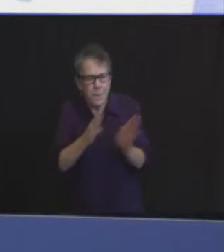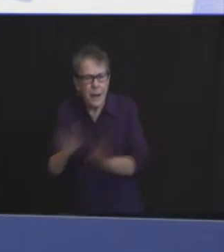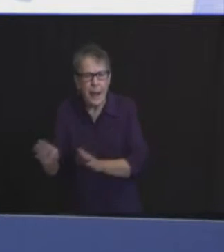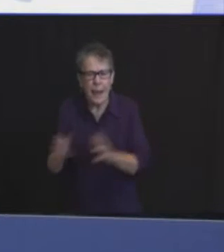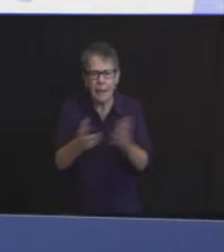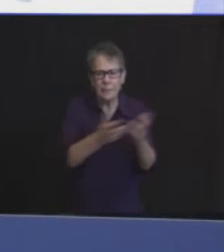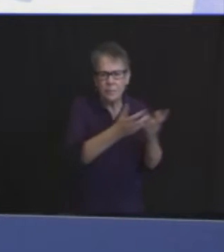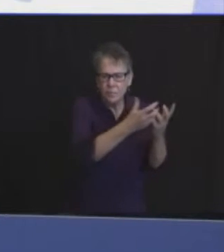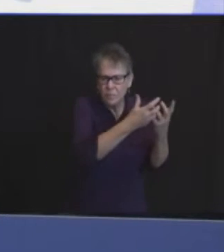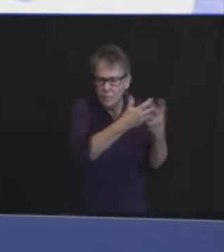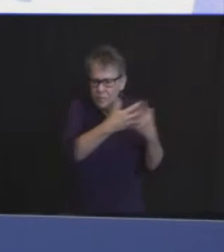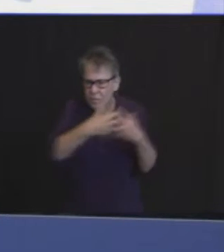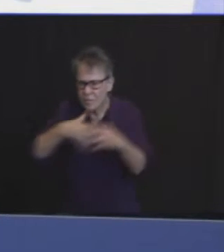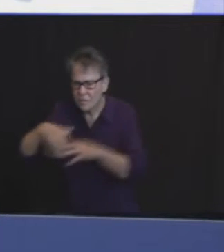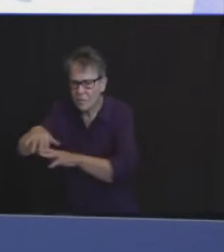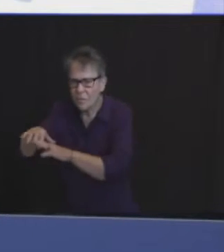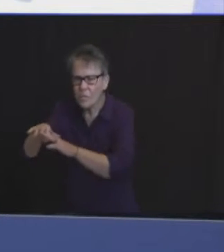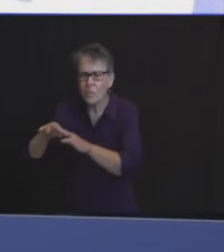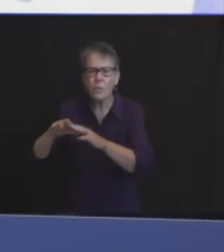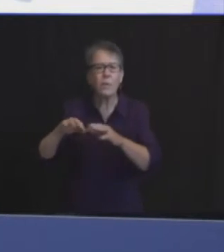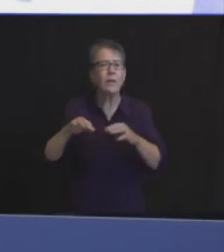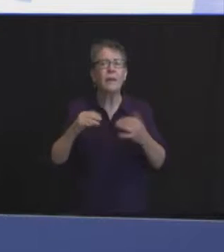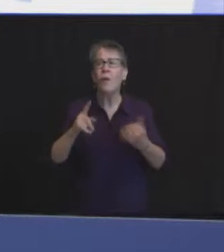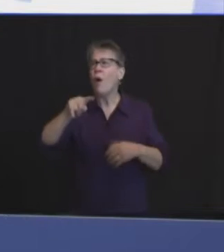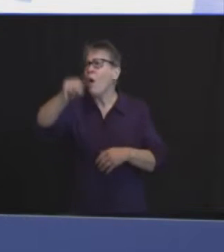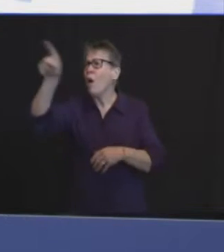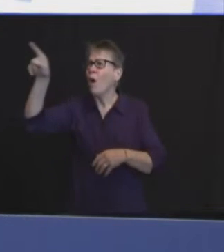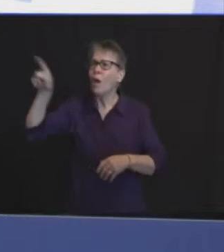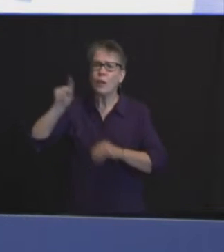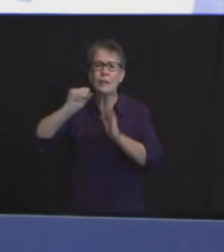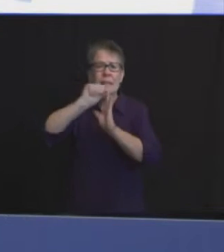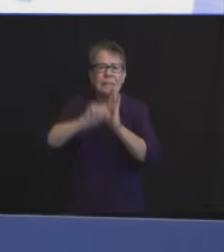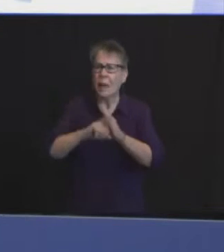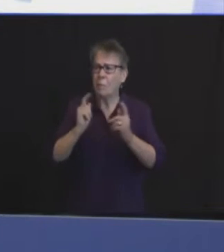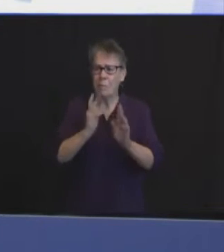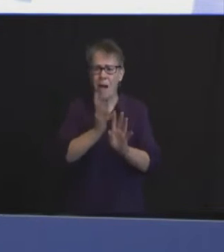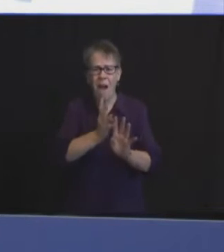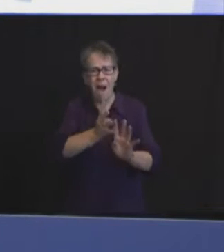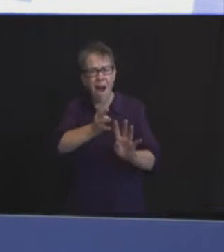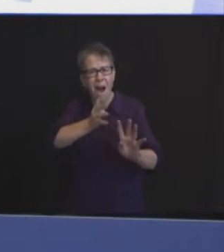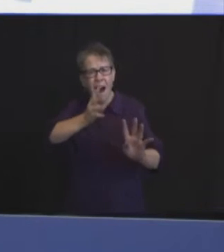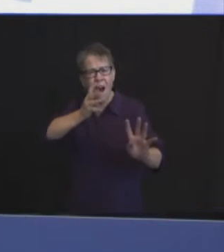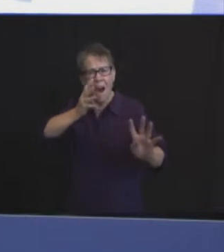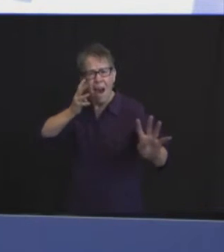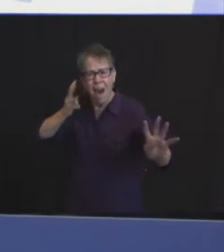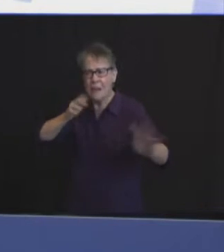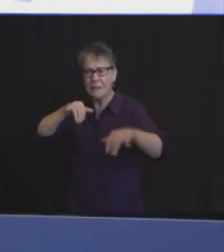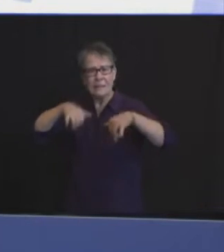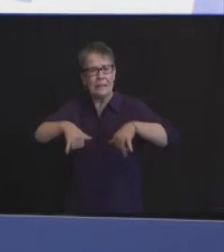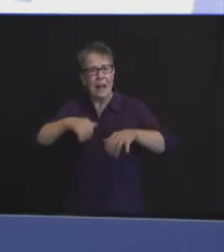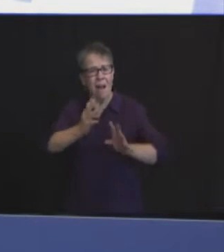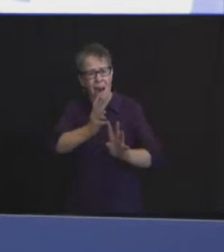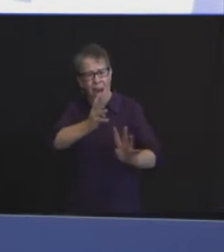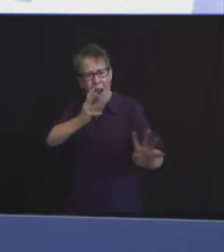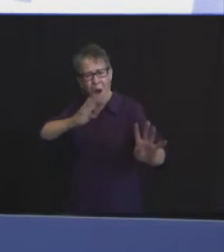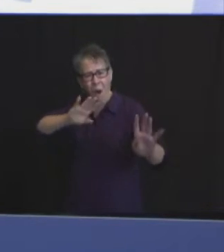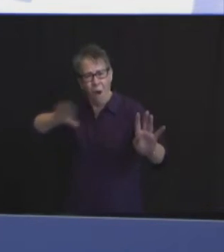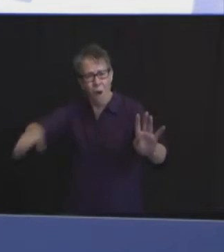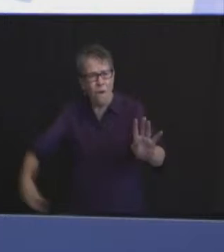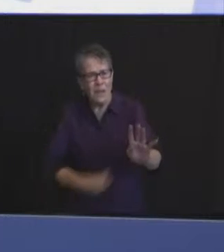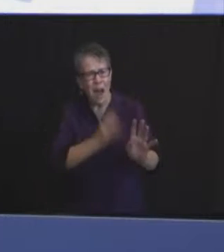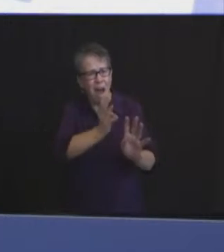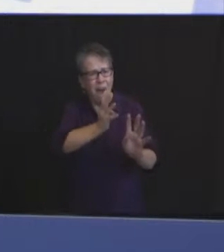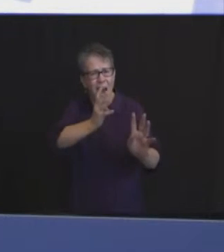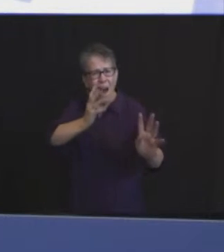people waiting overnight in the cold to get vaccinated. We just don't want that to happen. Everybody will